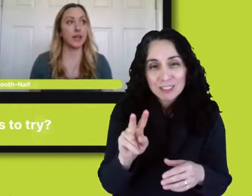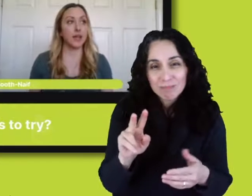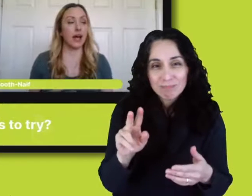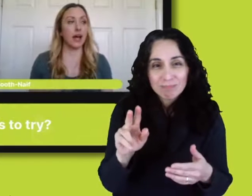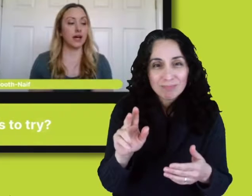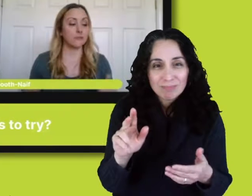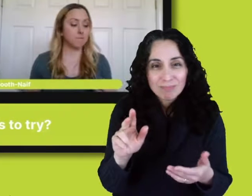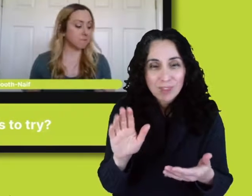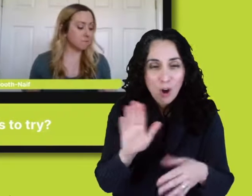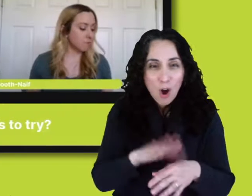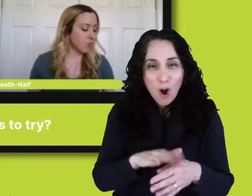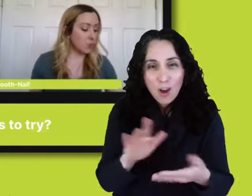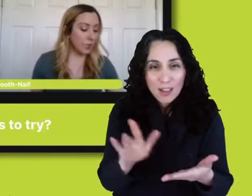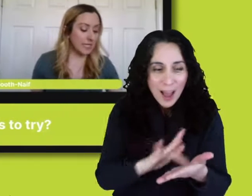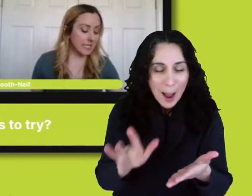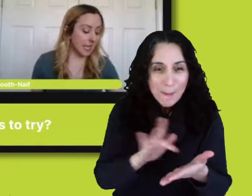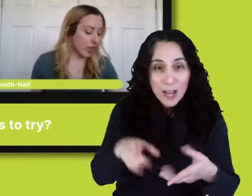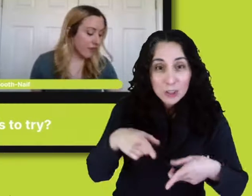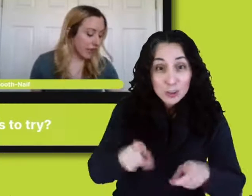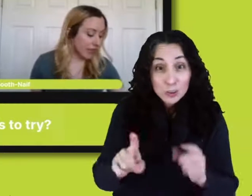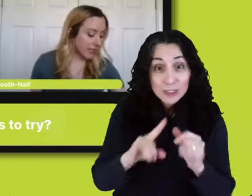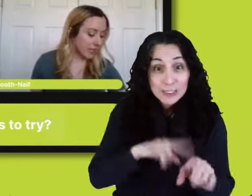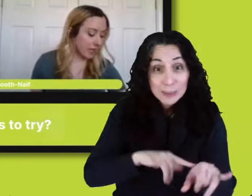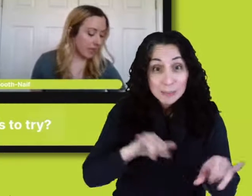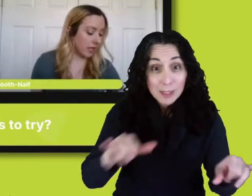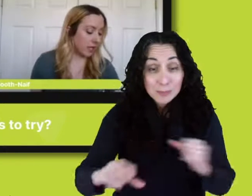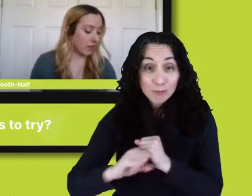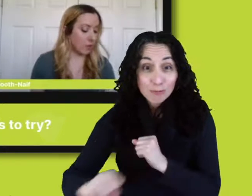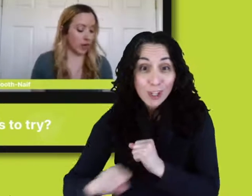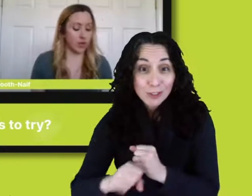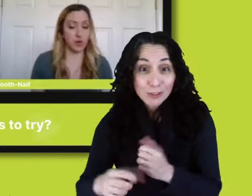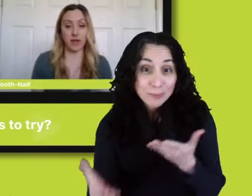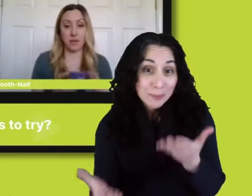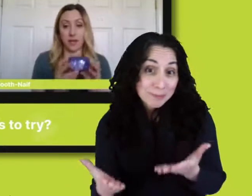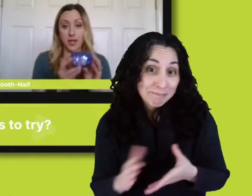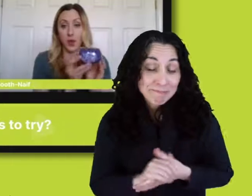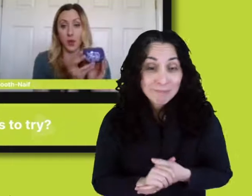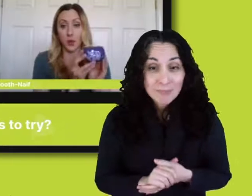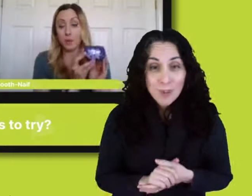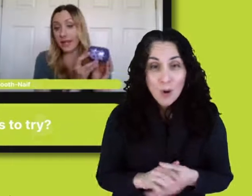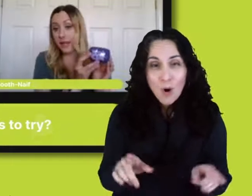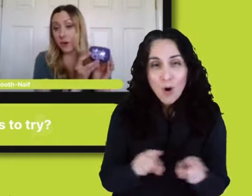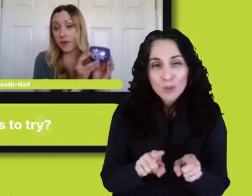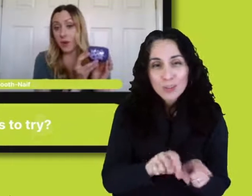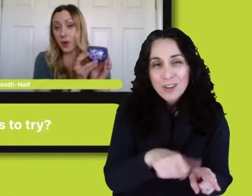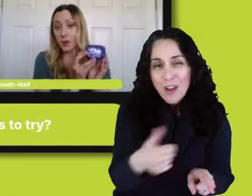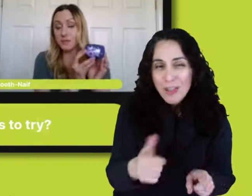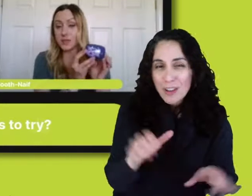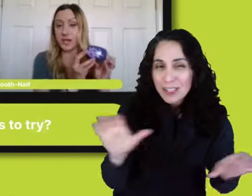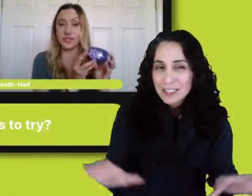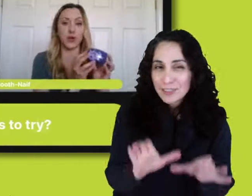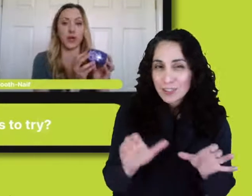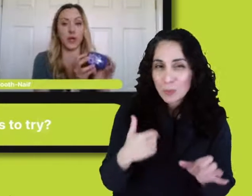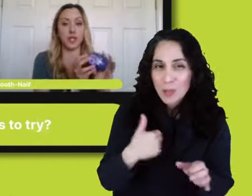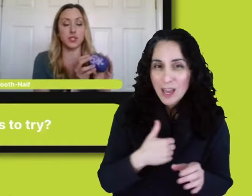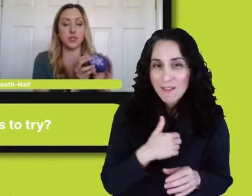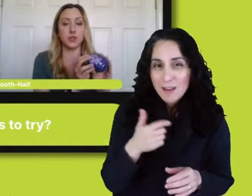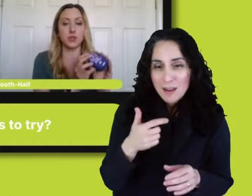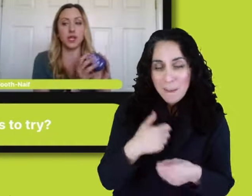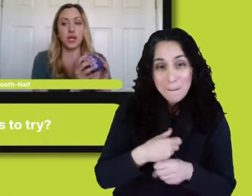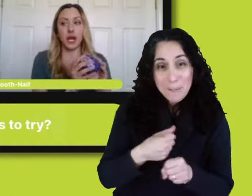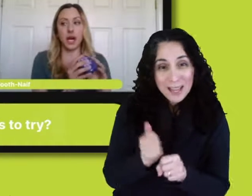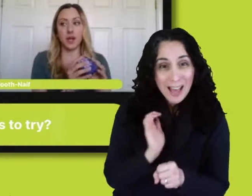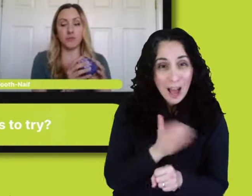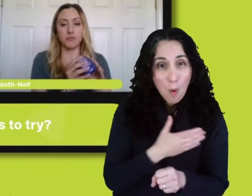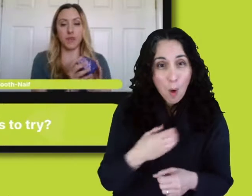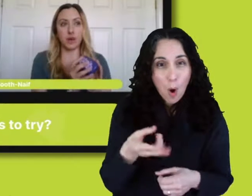iPad. We did another fun activity where you can make your own Play-Doh from home. So that's a great way